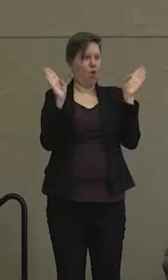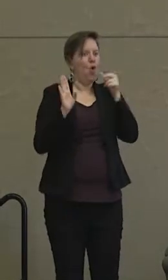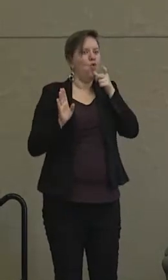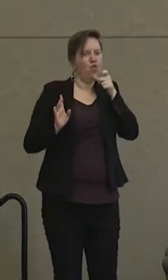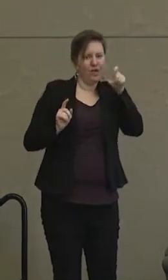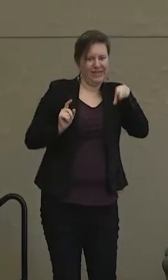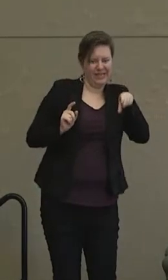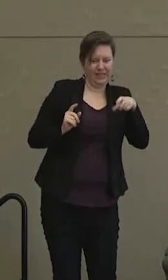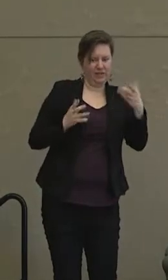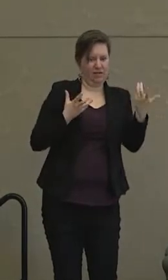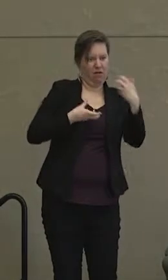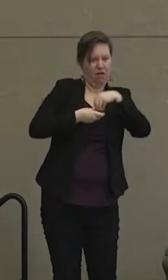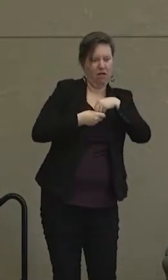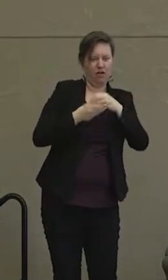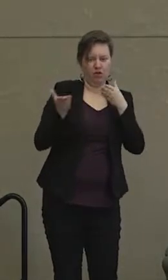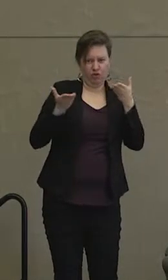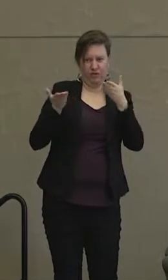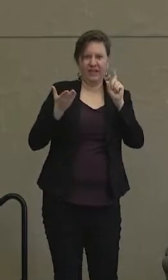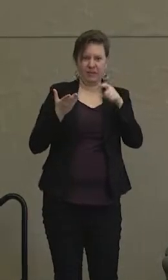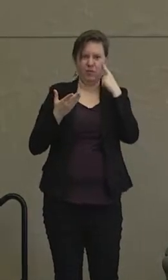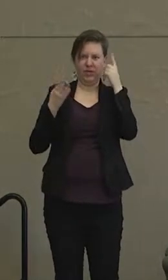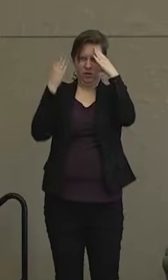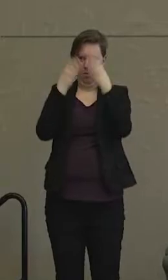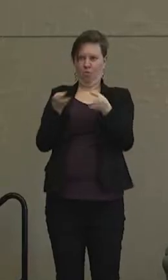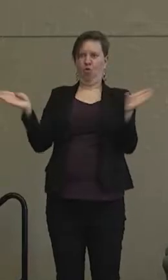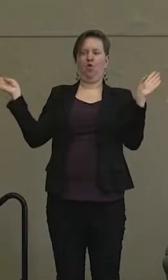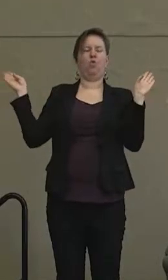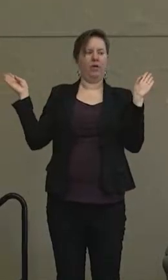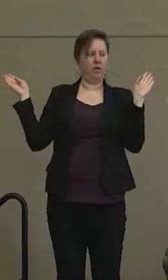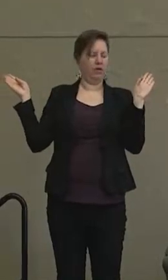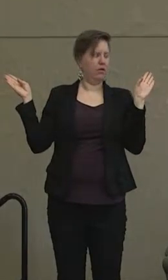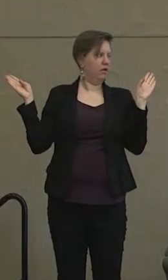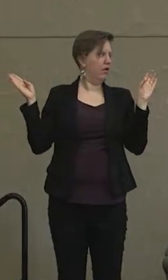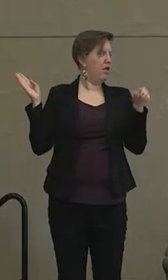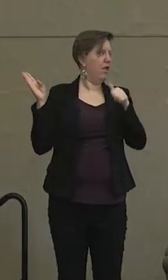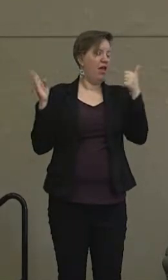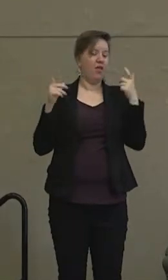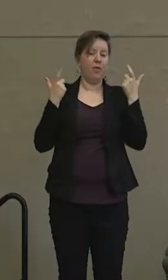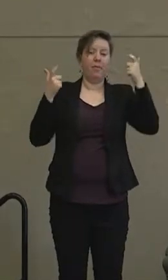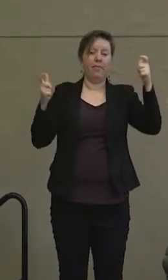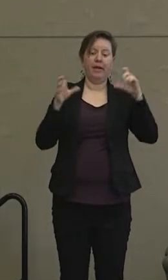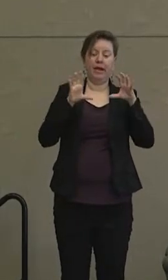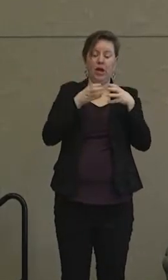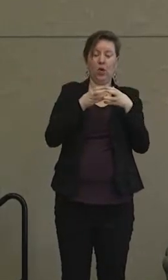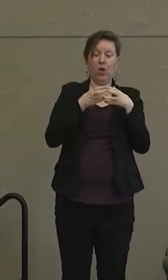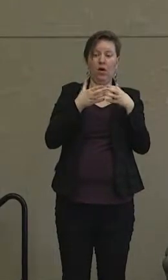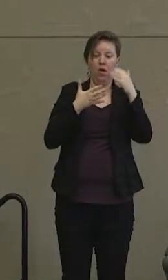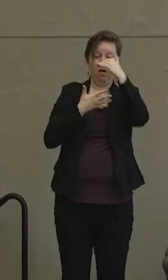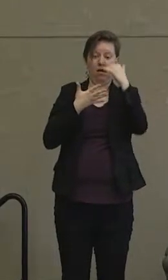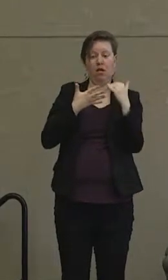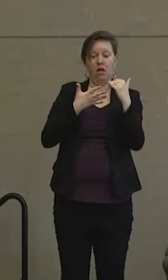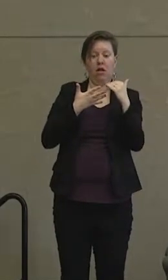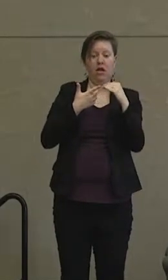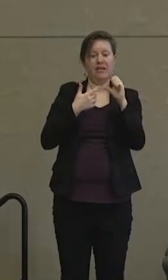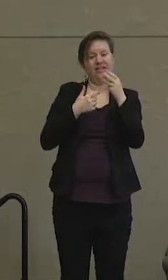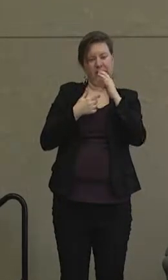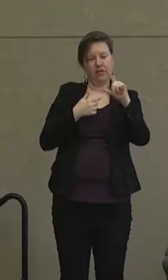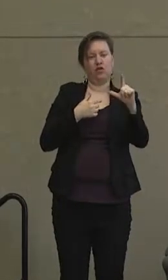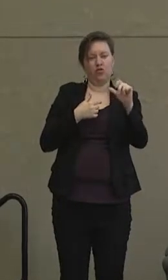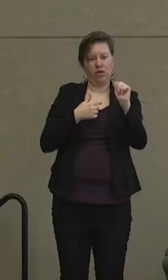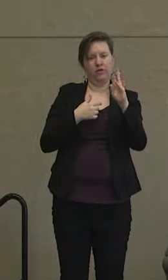needs our services. So that's something that we need to kind of speak to. The other next largest category is sexual